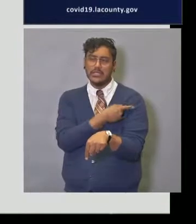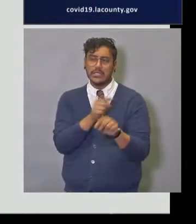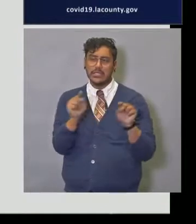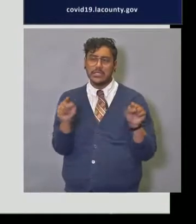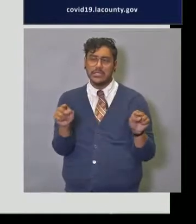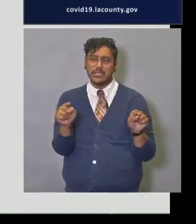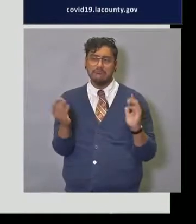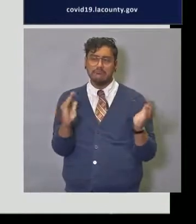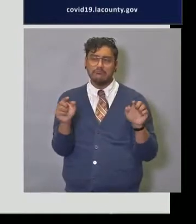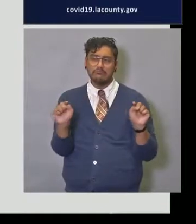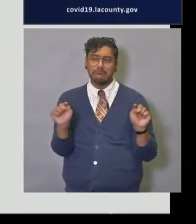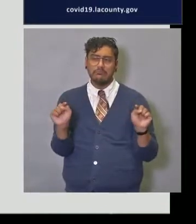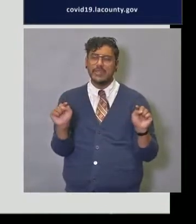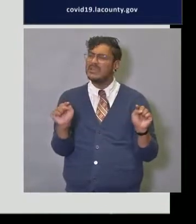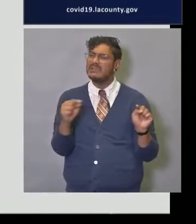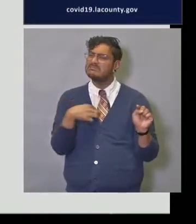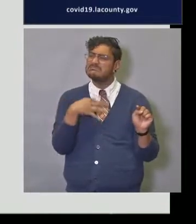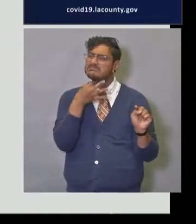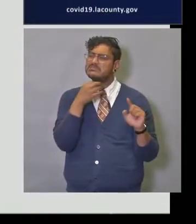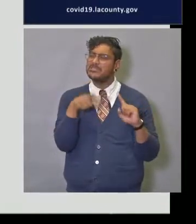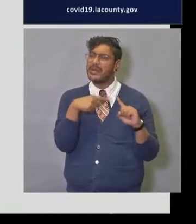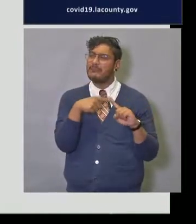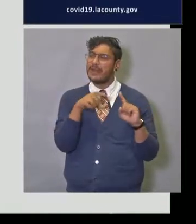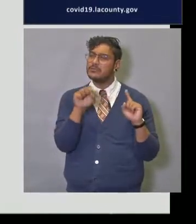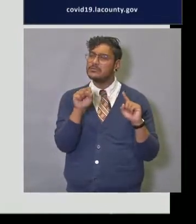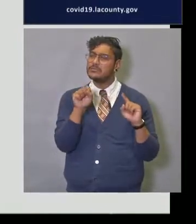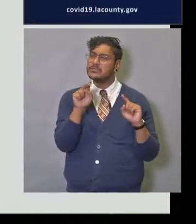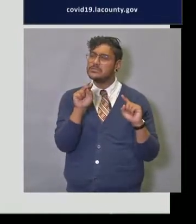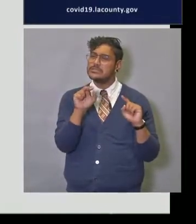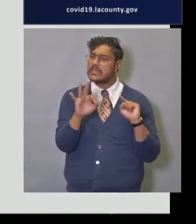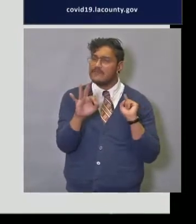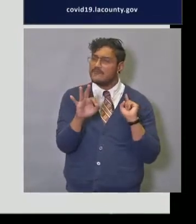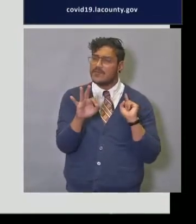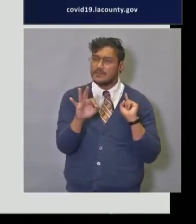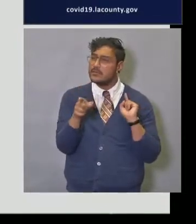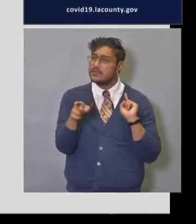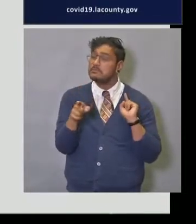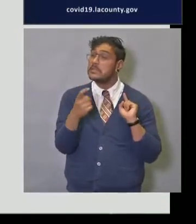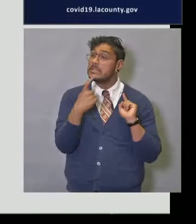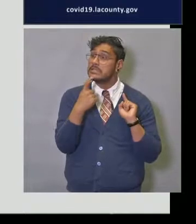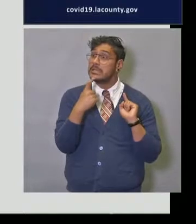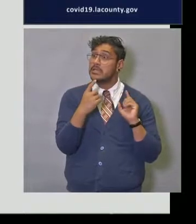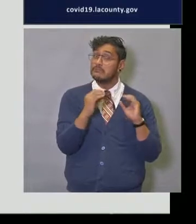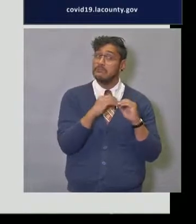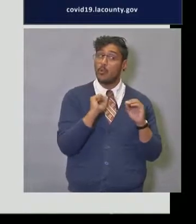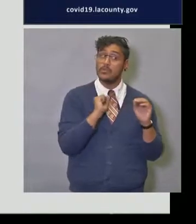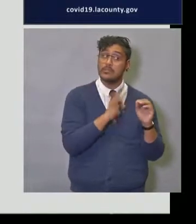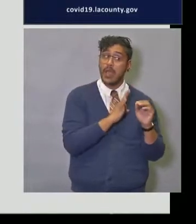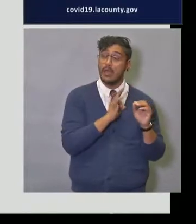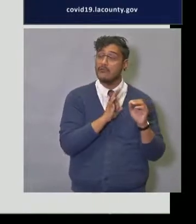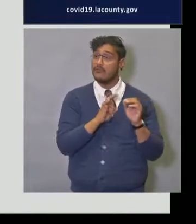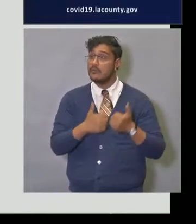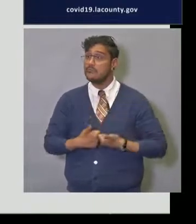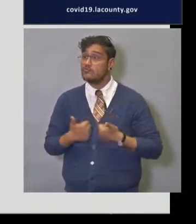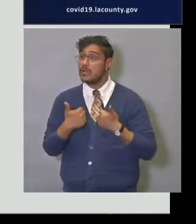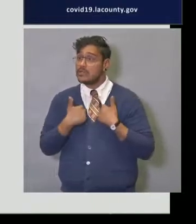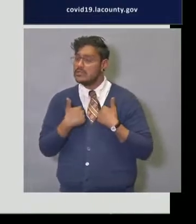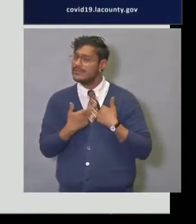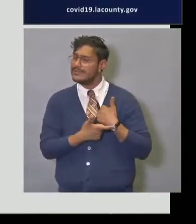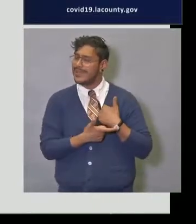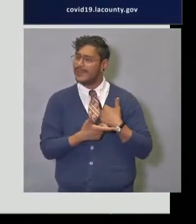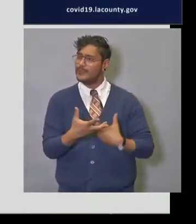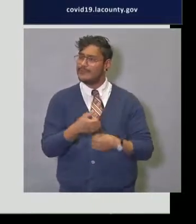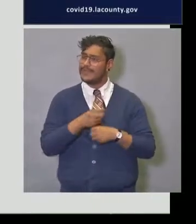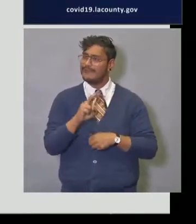on the SNF vaccination slide. It had higher percentages of both staff and residents who had received a second dose.